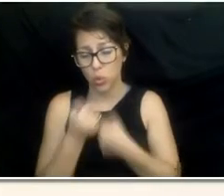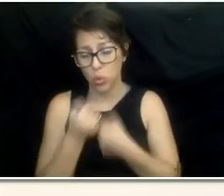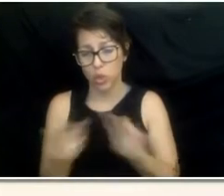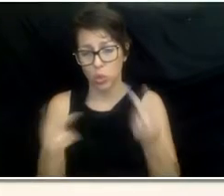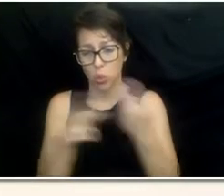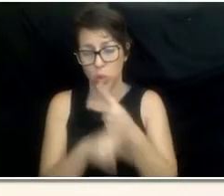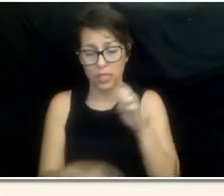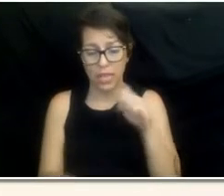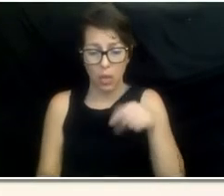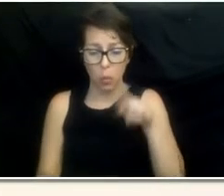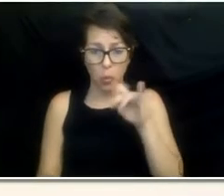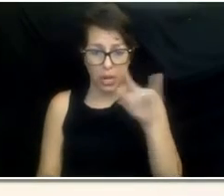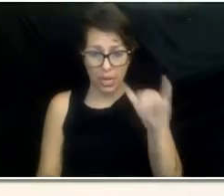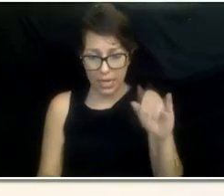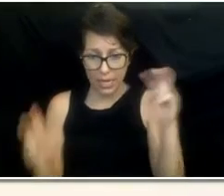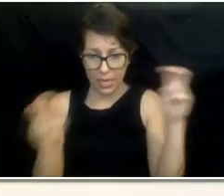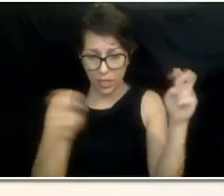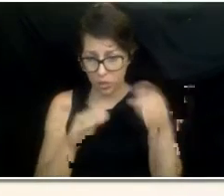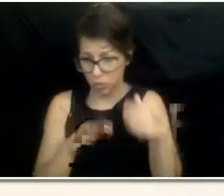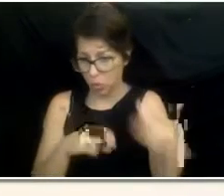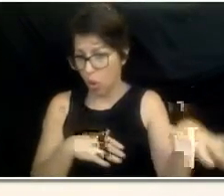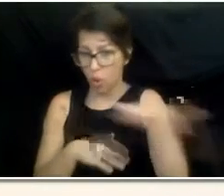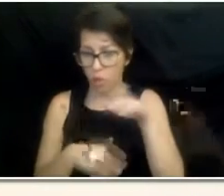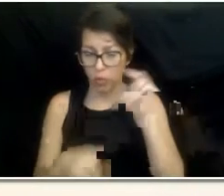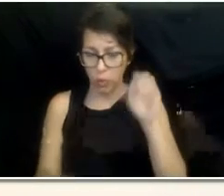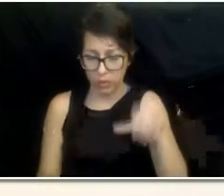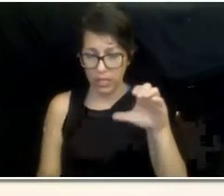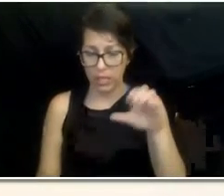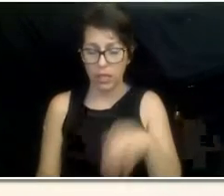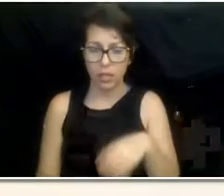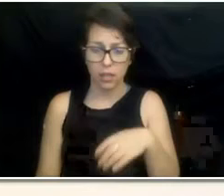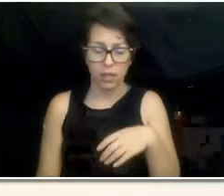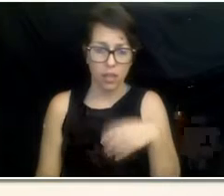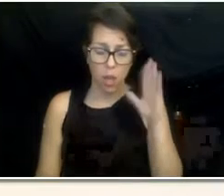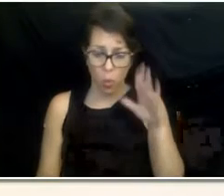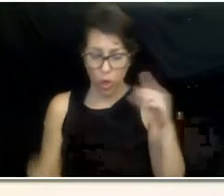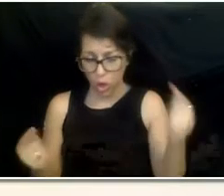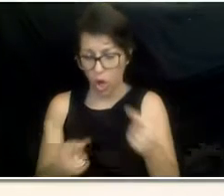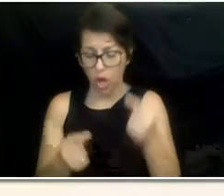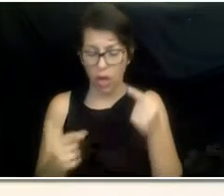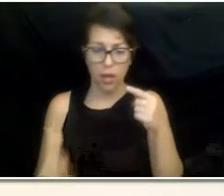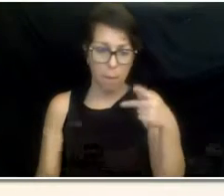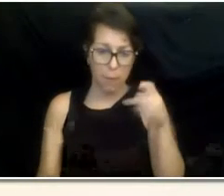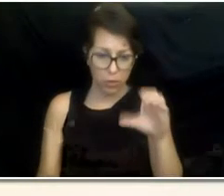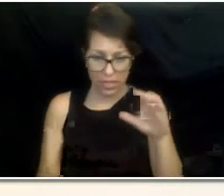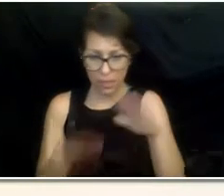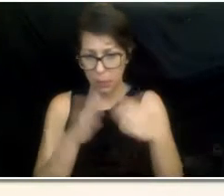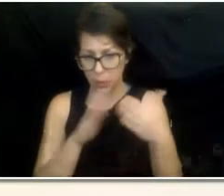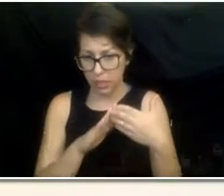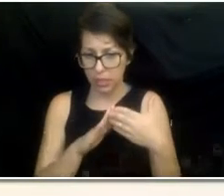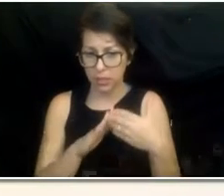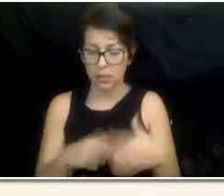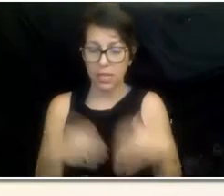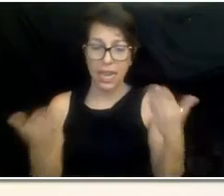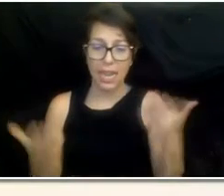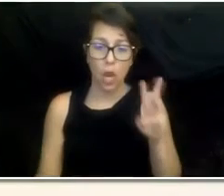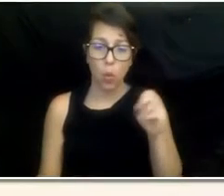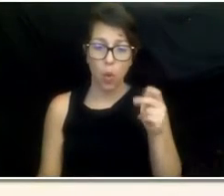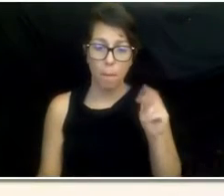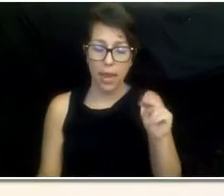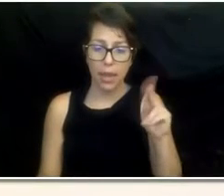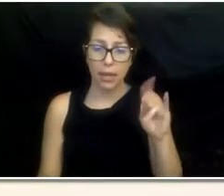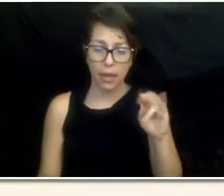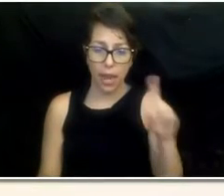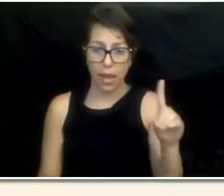have Ron be back here on a call months from now and not have to worry about the implications that it would have for us to keep doing our